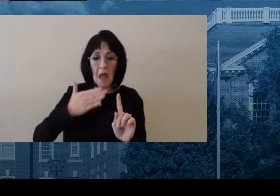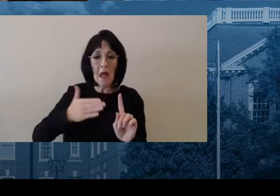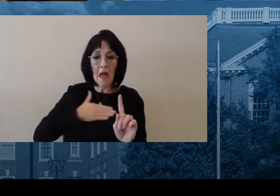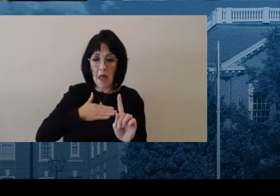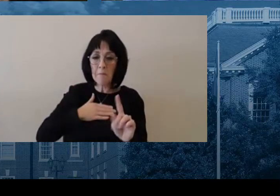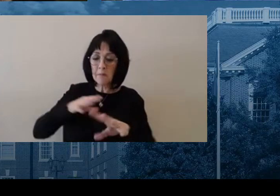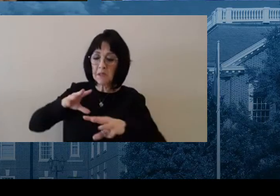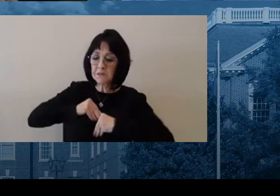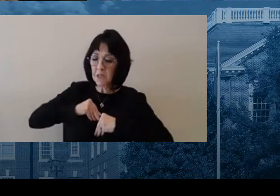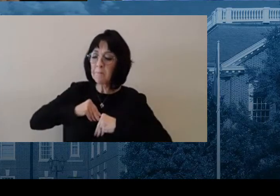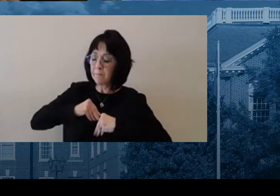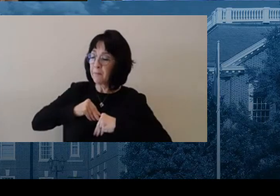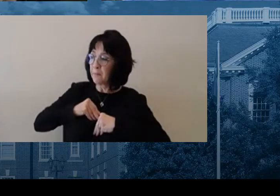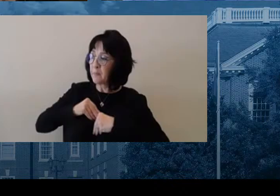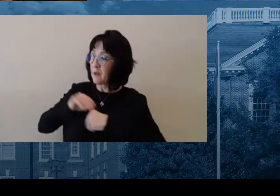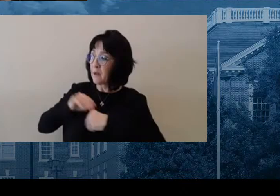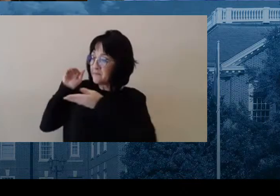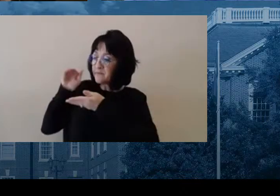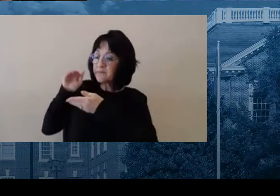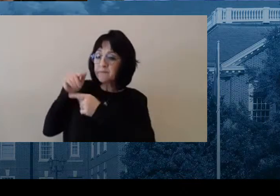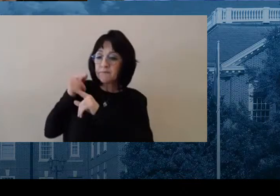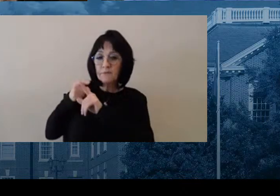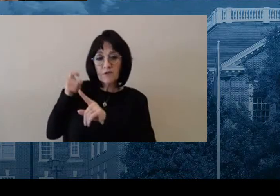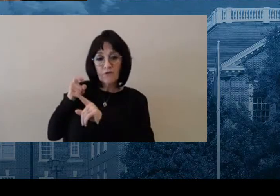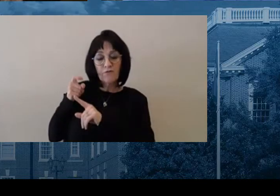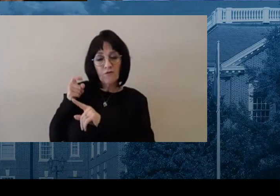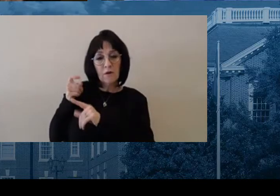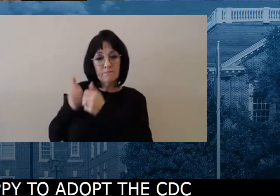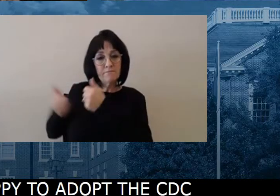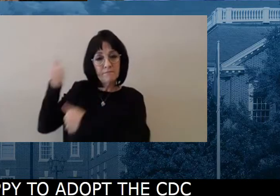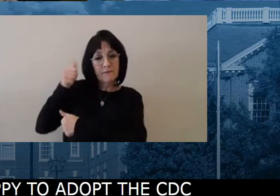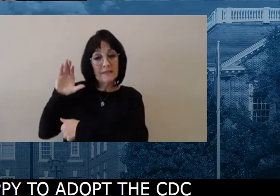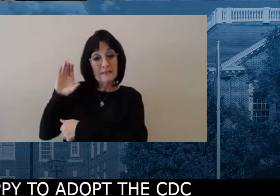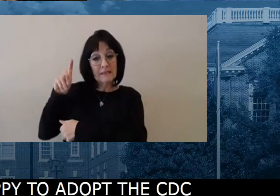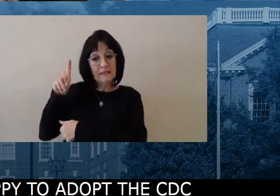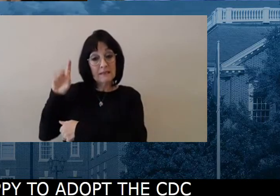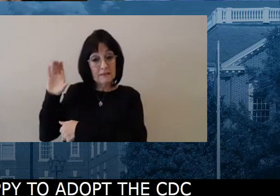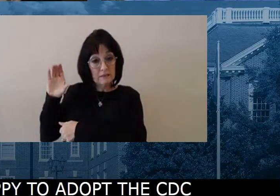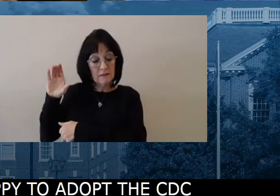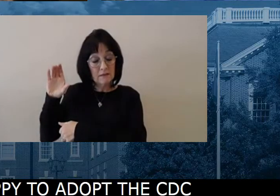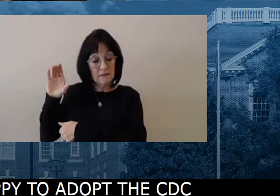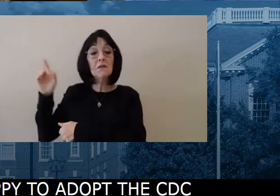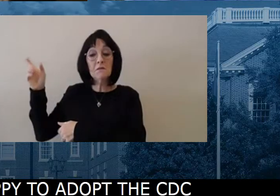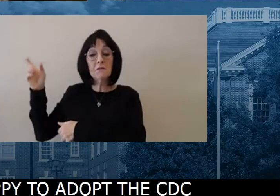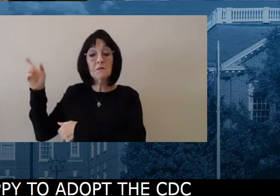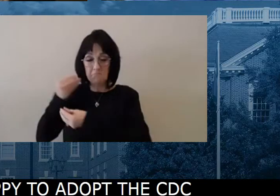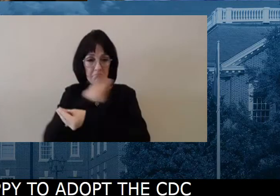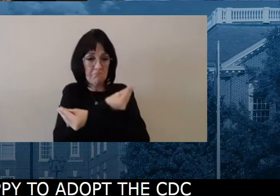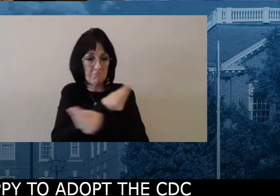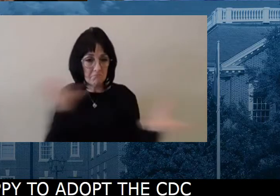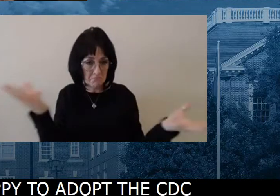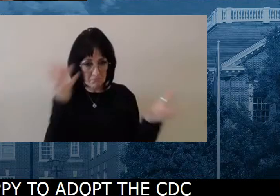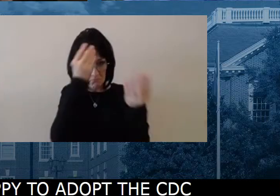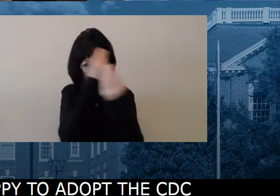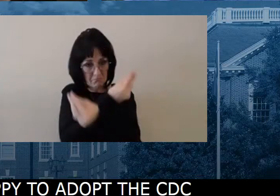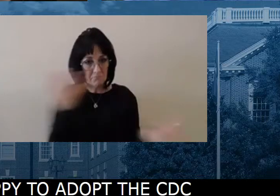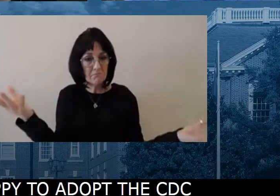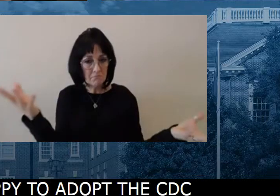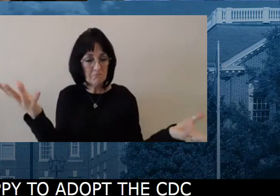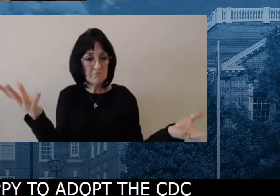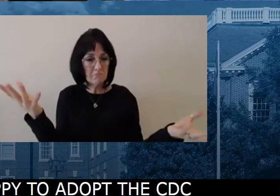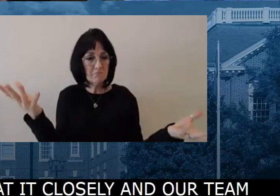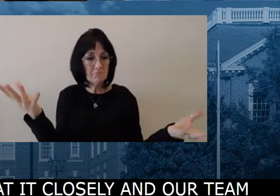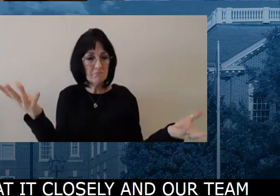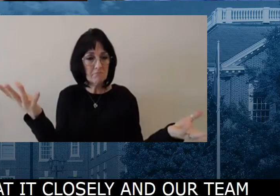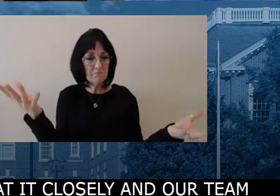We certainly looked at it closely, and our team looked at the studies that were used to inform the guidance, and we are